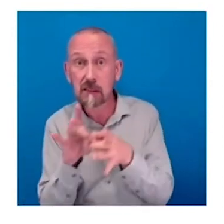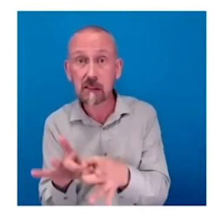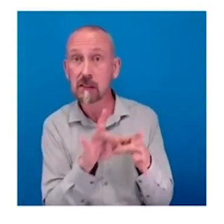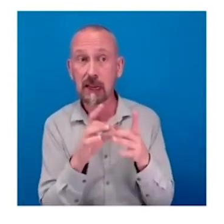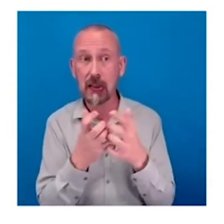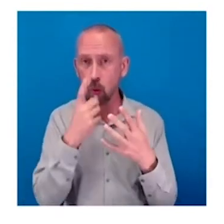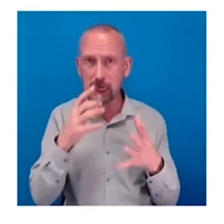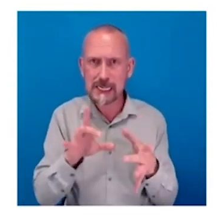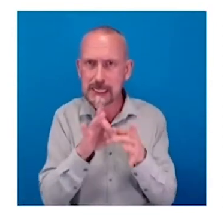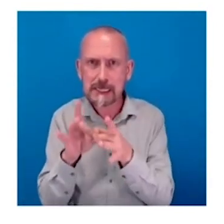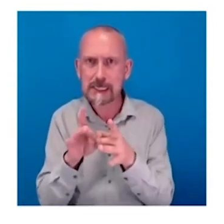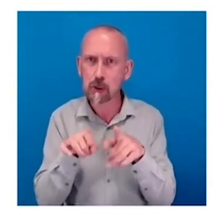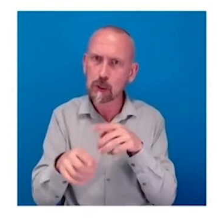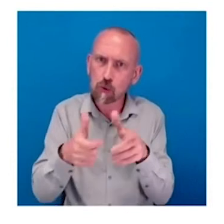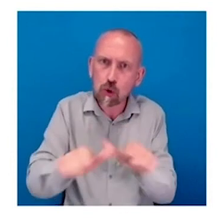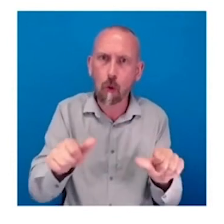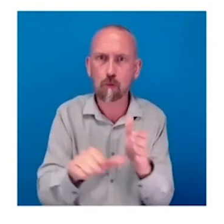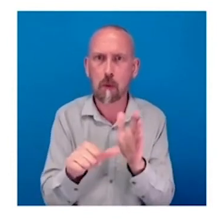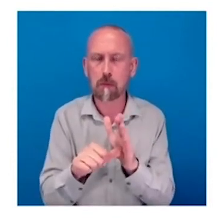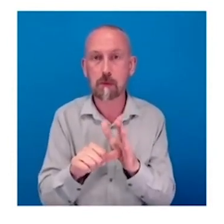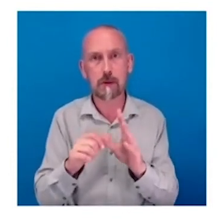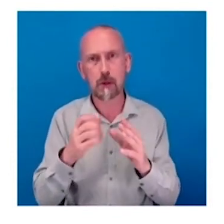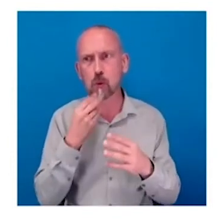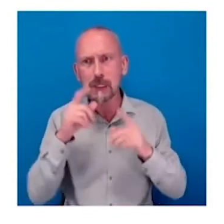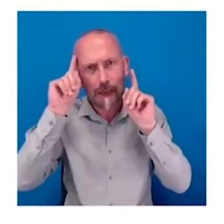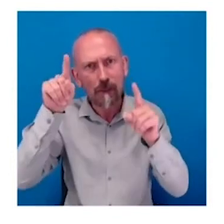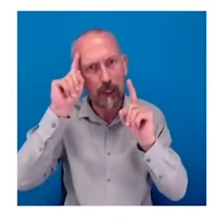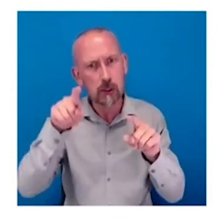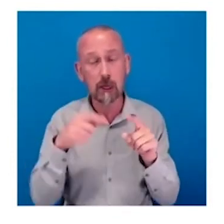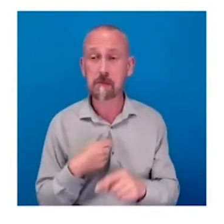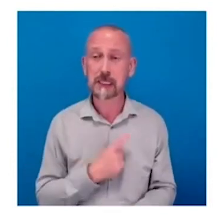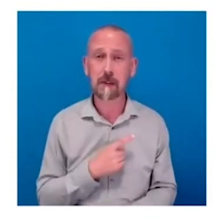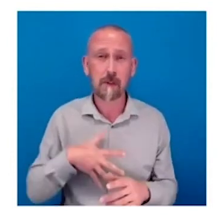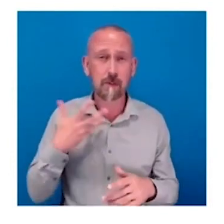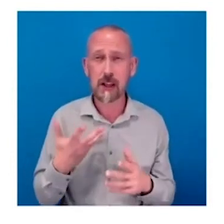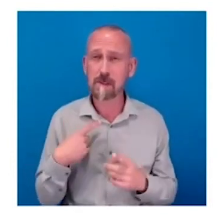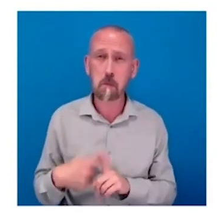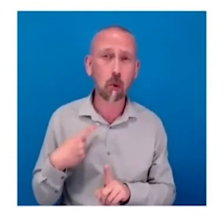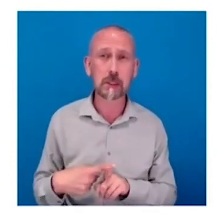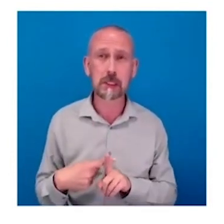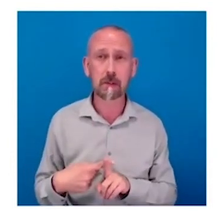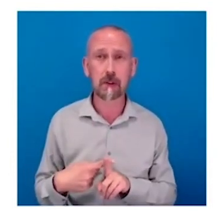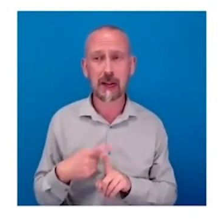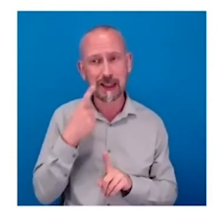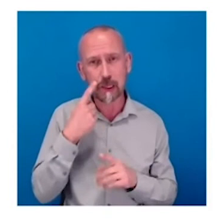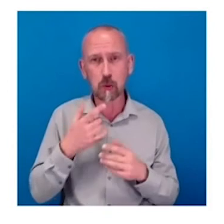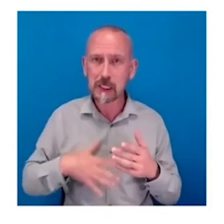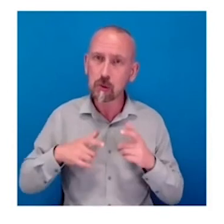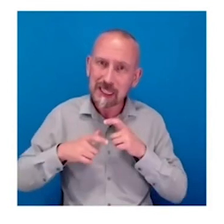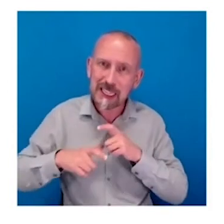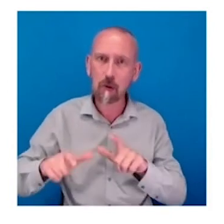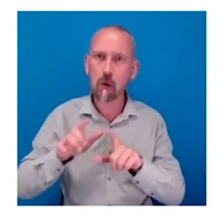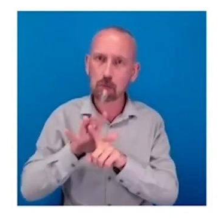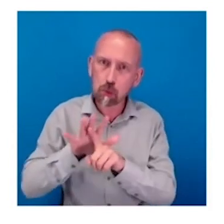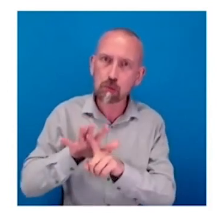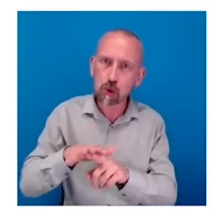ways, address some of these issues. And so I'm really encouraged, but I think we need to keep sort of pushing in that, as Victor says, the race to the